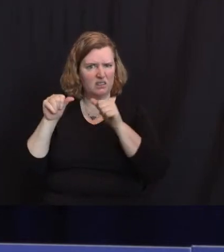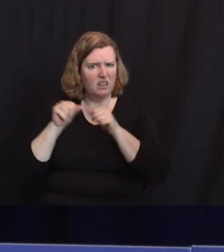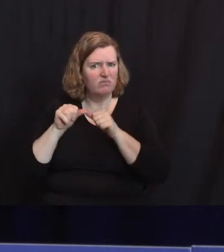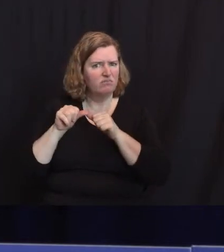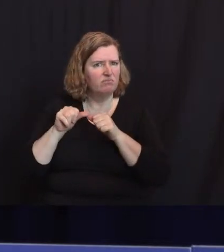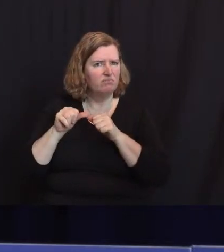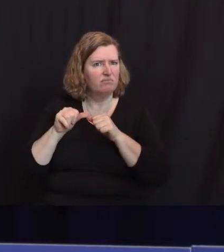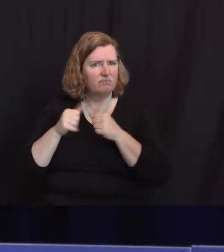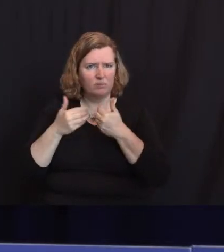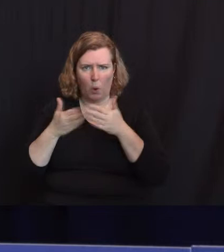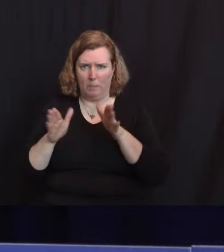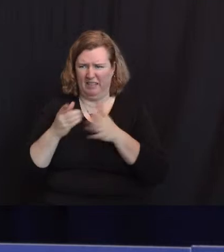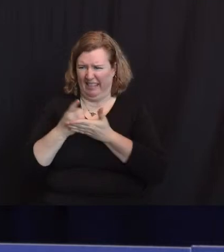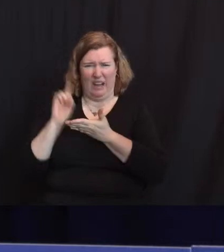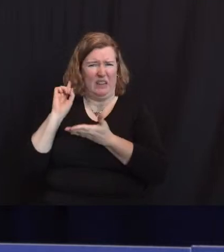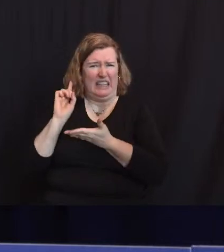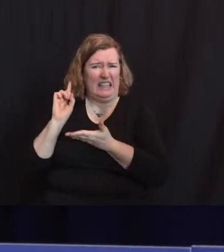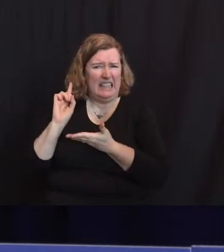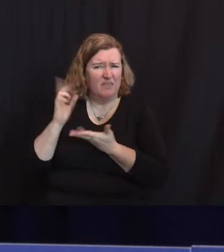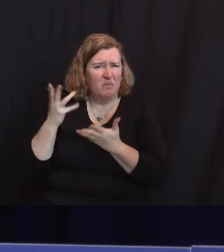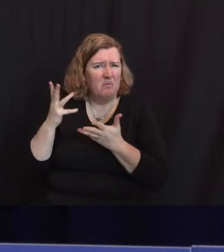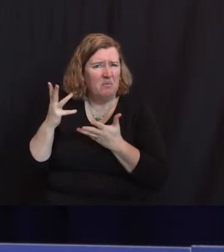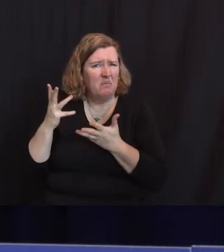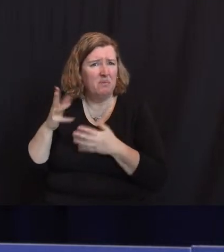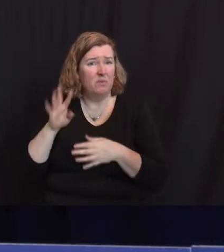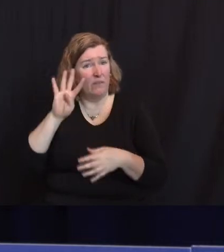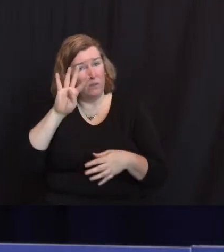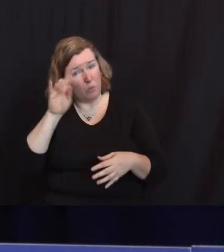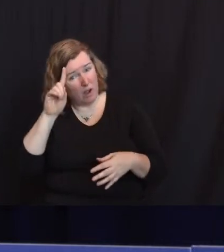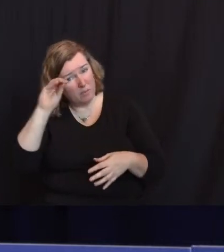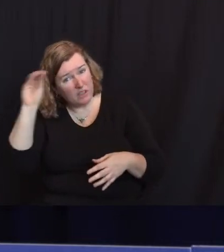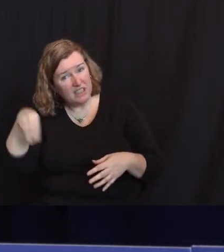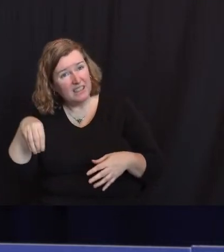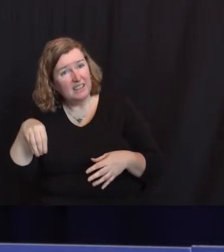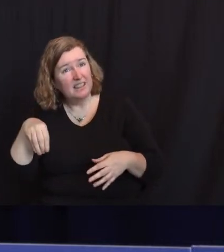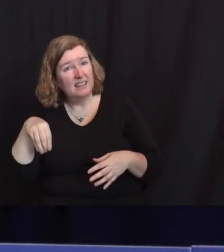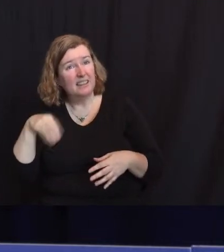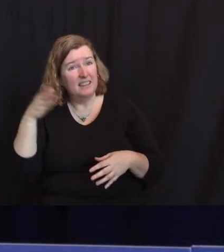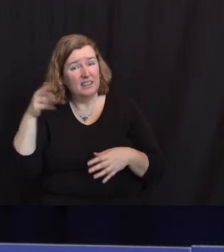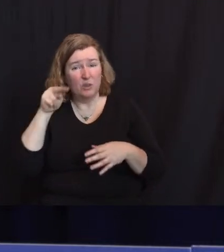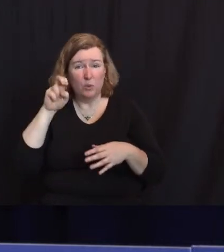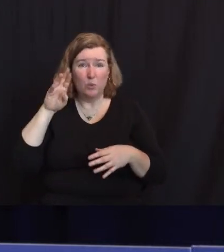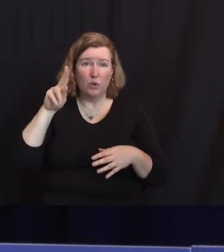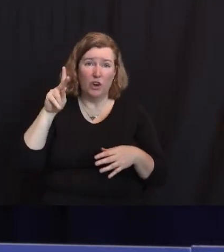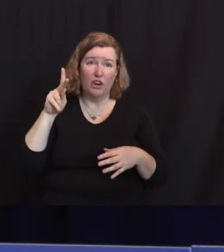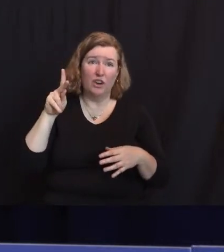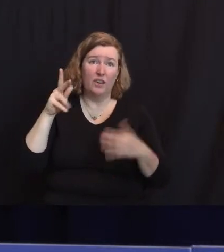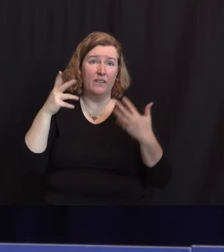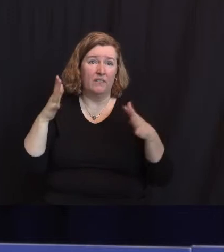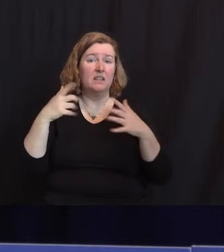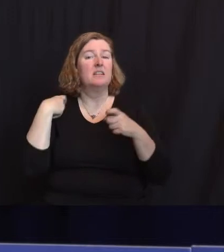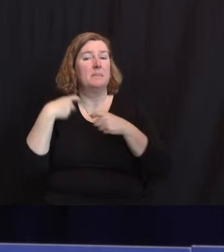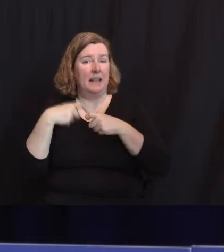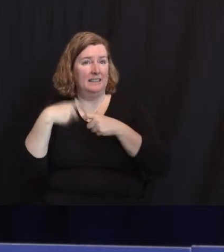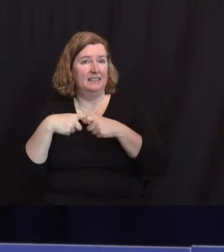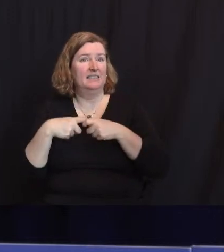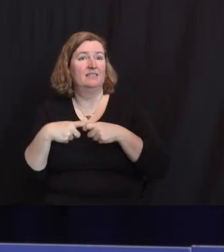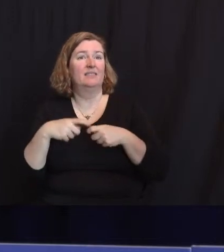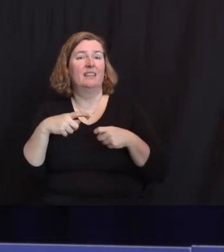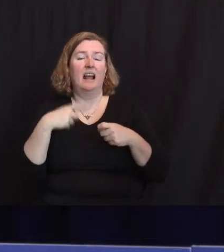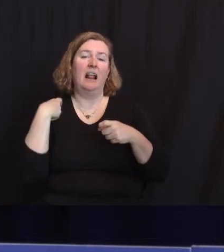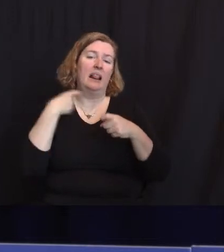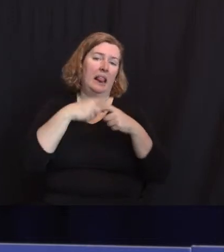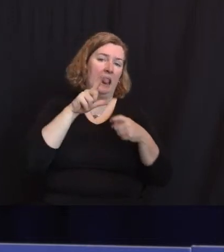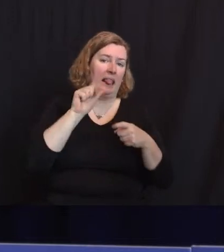week. 41% of the individuals vaccinated at this site are Hispanic Latino,